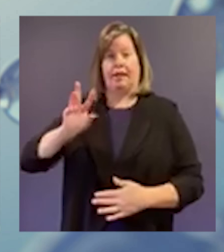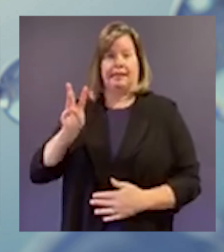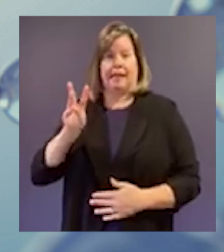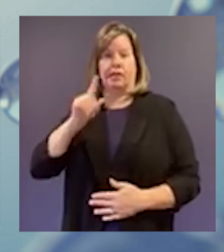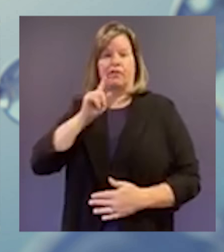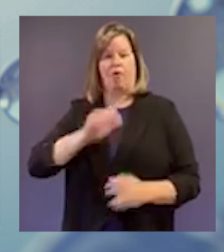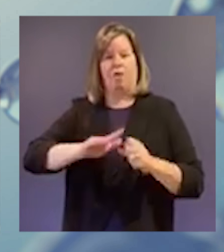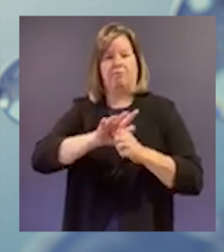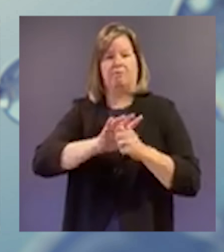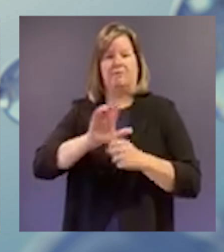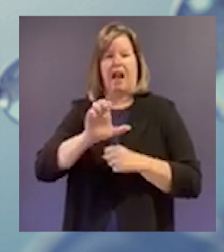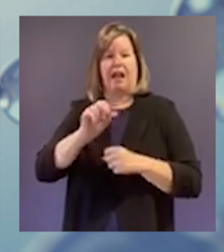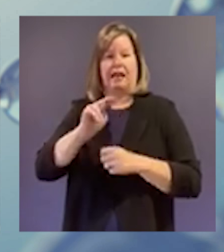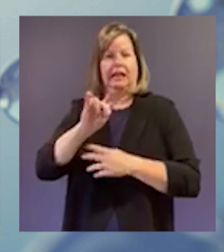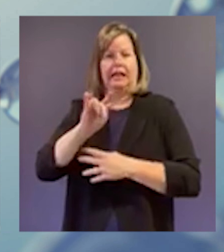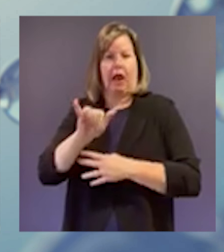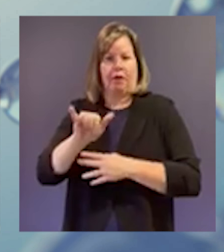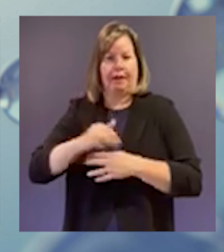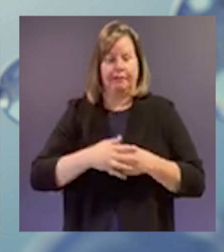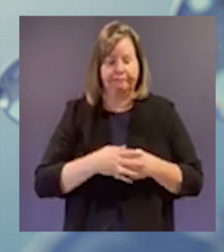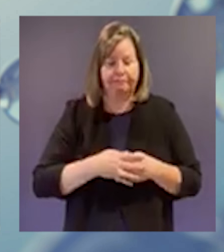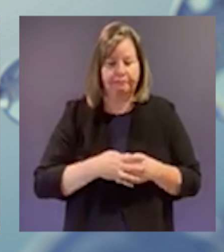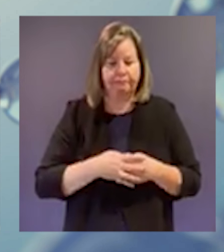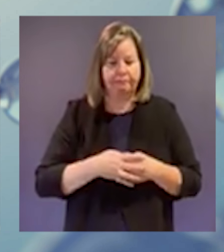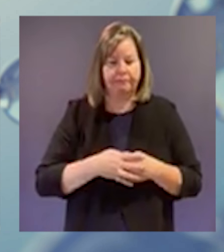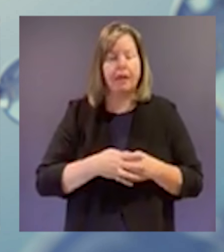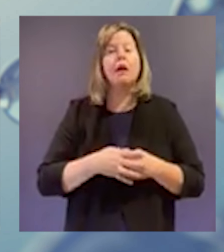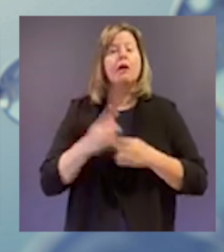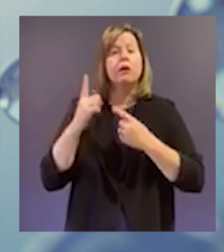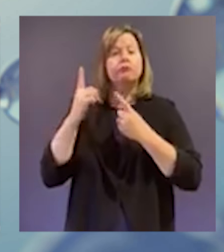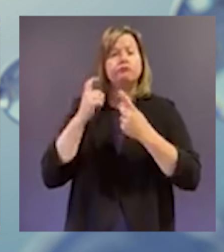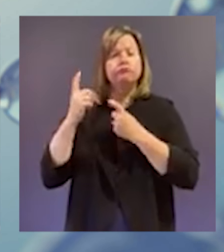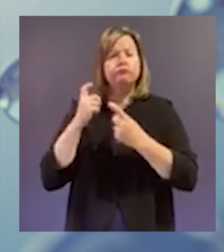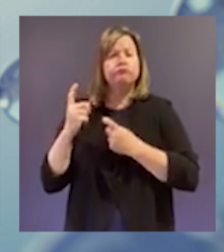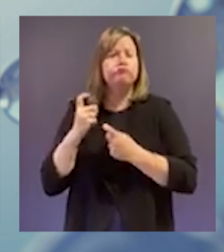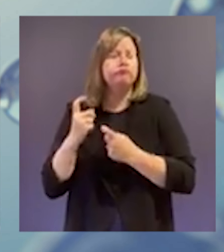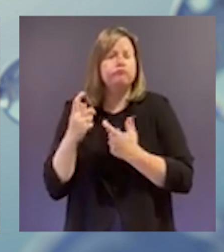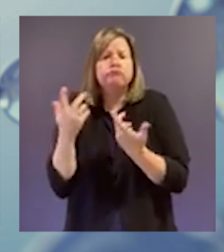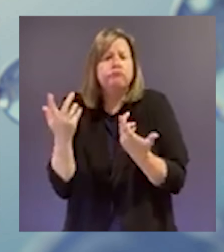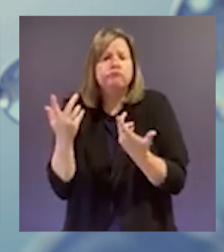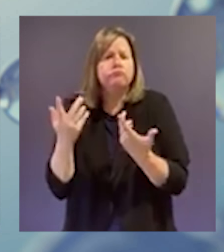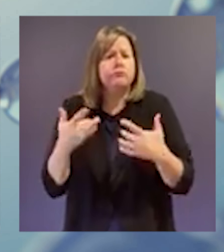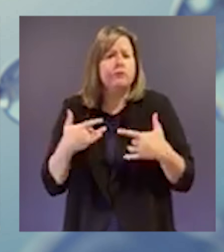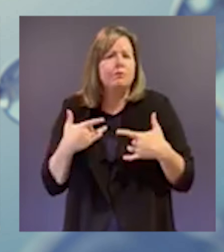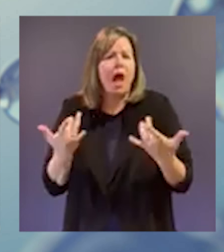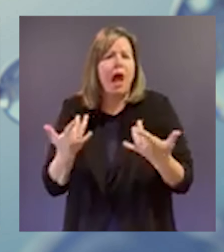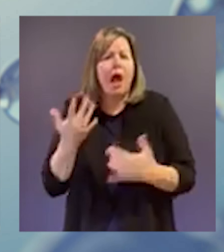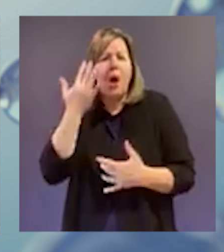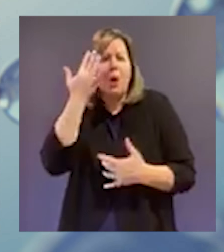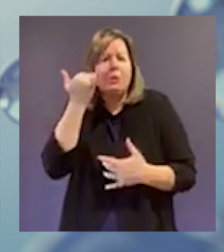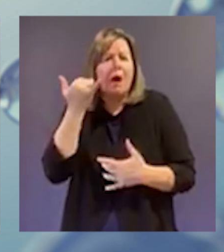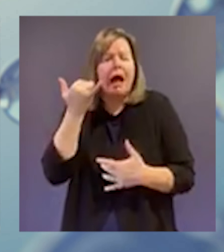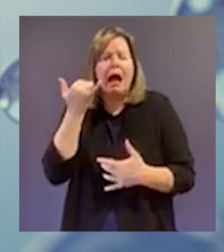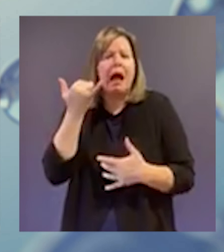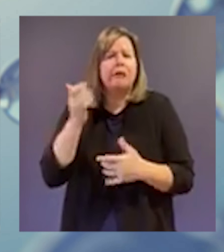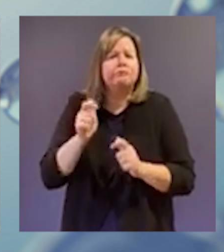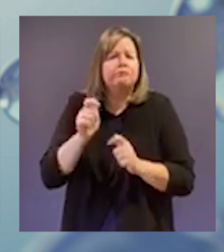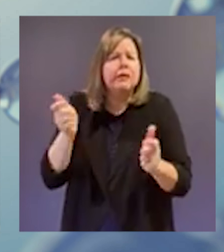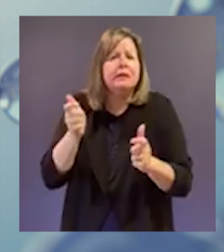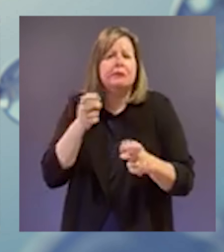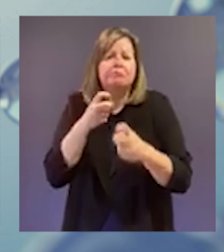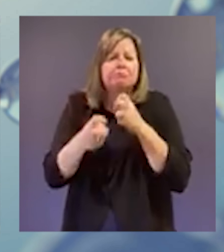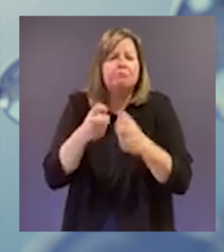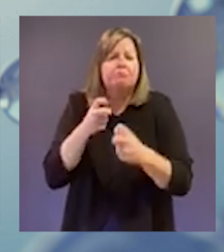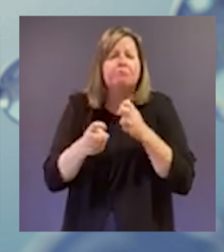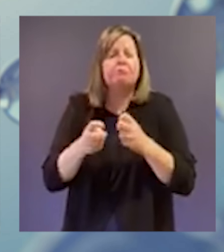countywide. A lot of questions from people about what's the big deal, and we've been suffering and